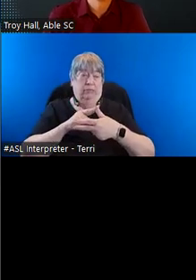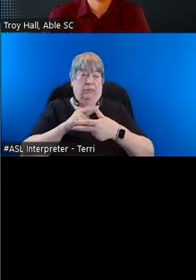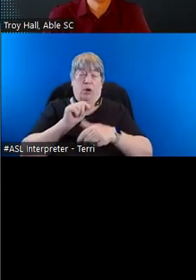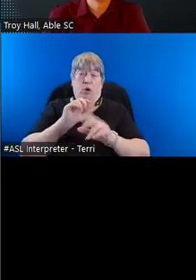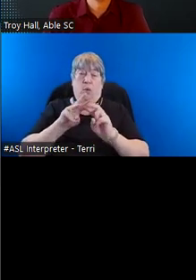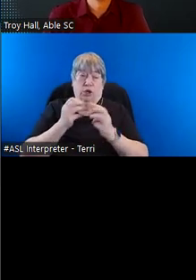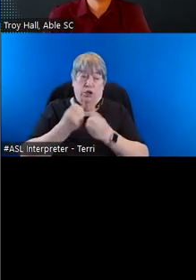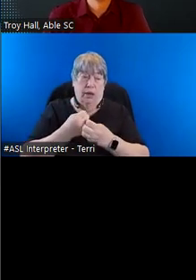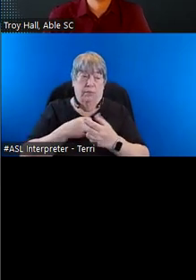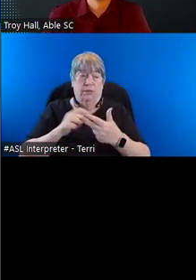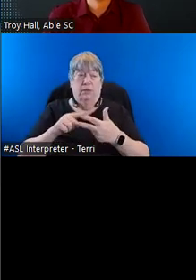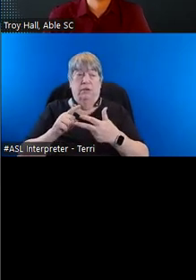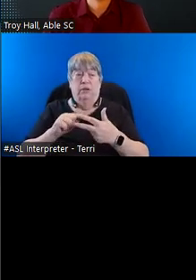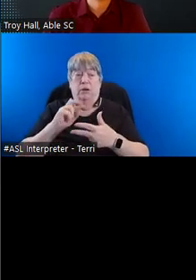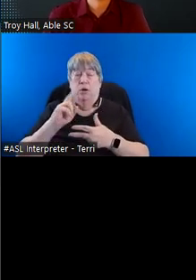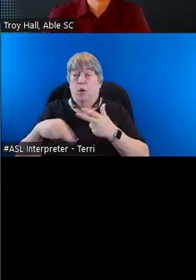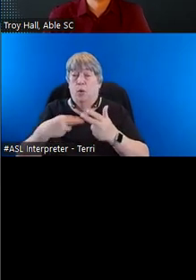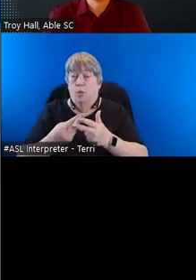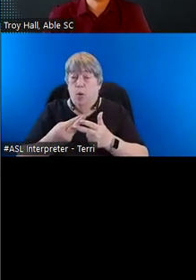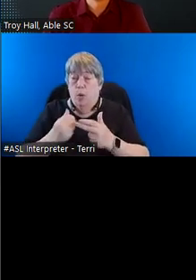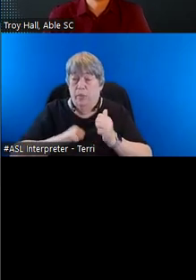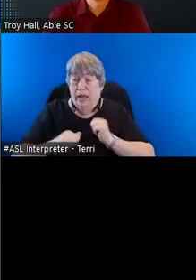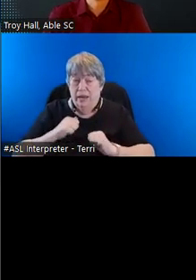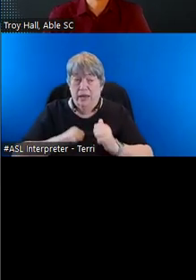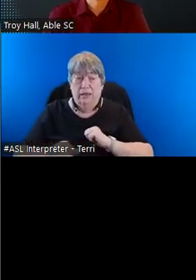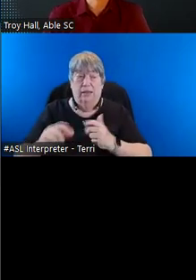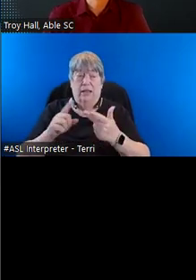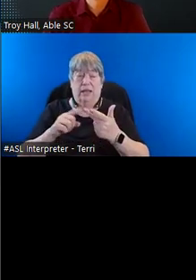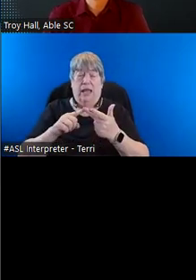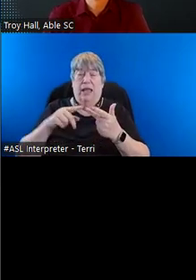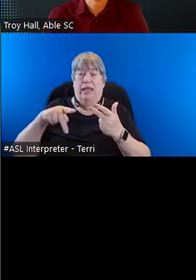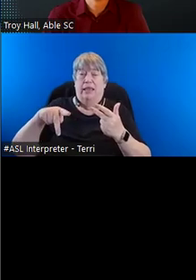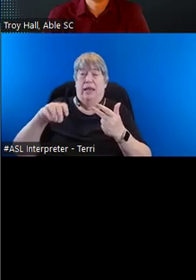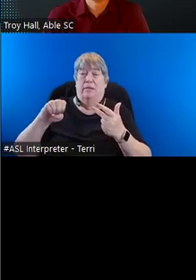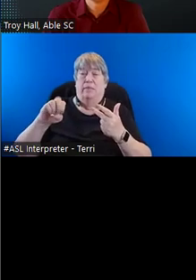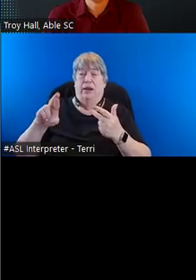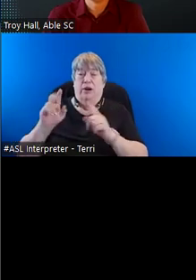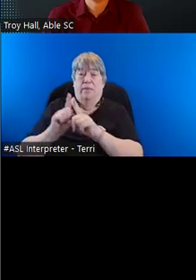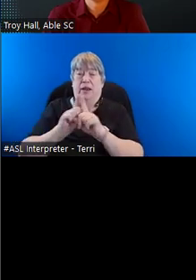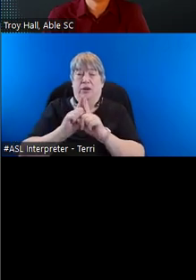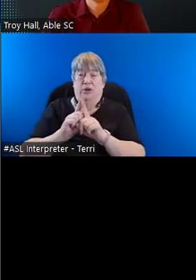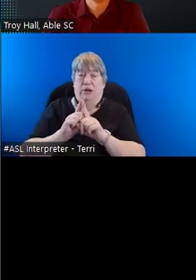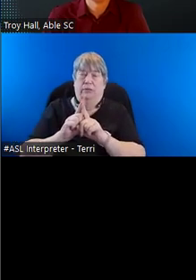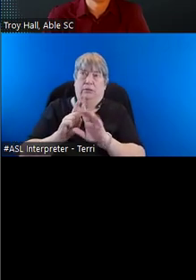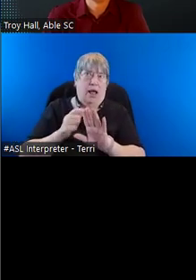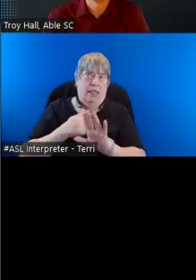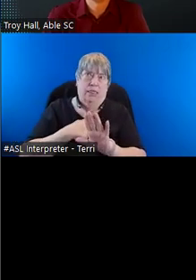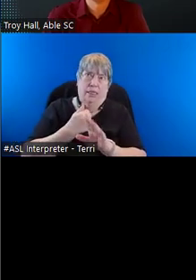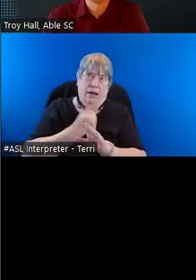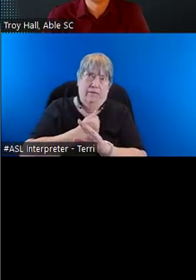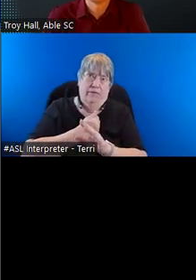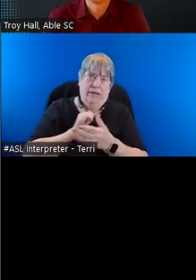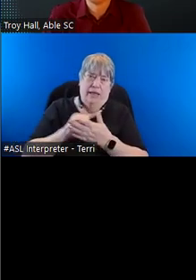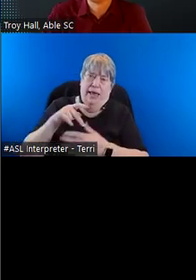role-playing exercises, and then peer mentoring. Y'all might be sick of me saying that phrase by the end of this because I'm a big